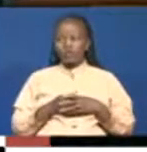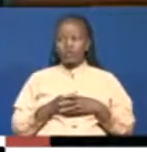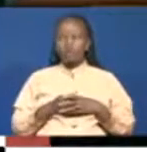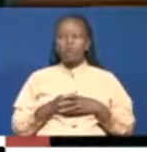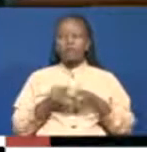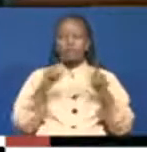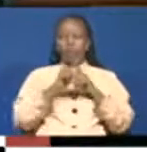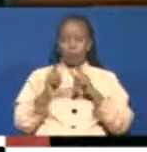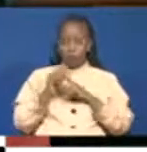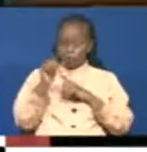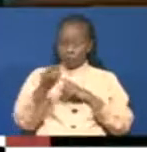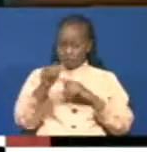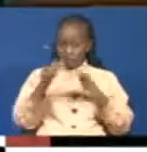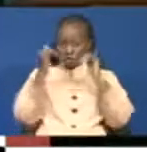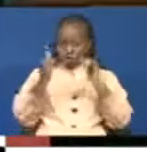This new administration